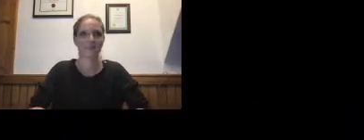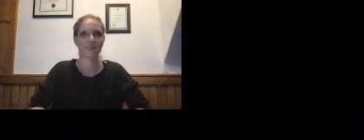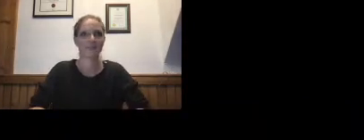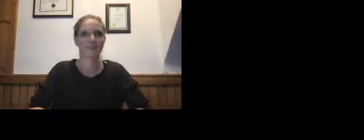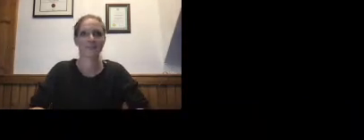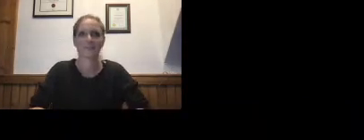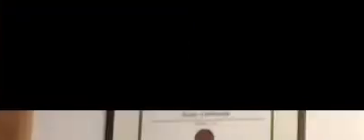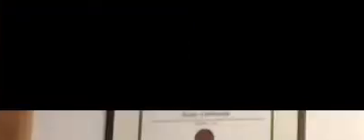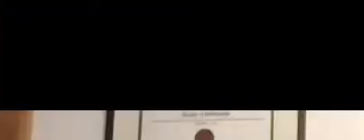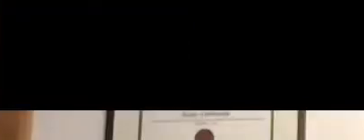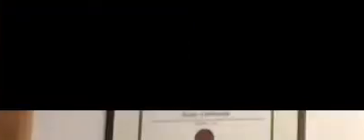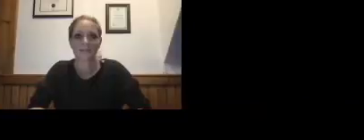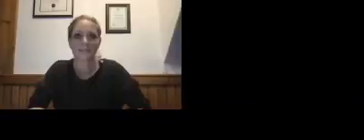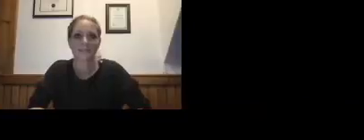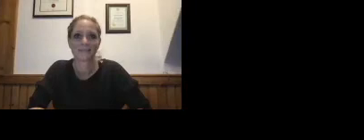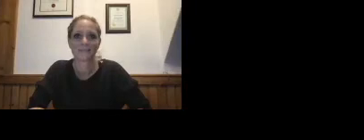Great, thanks.